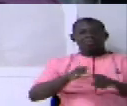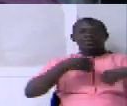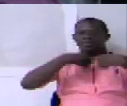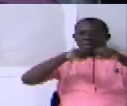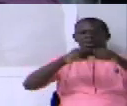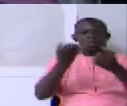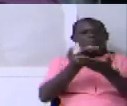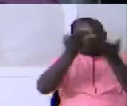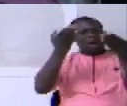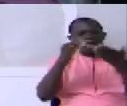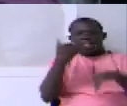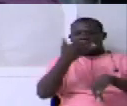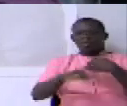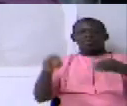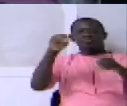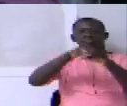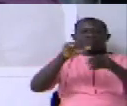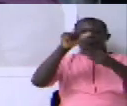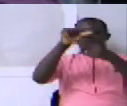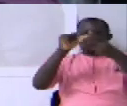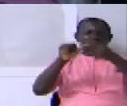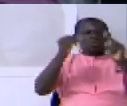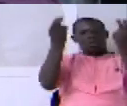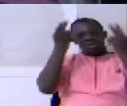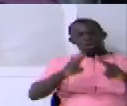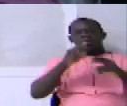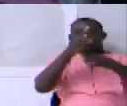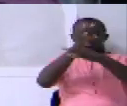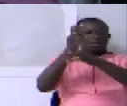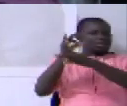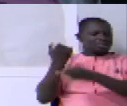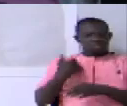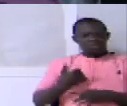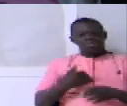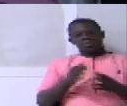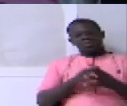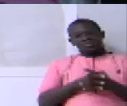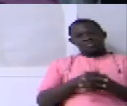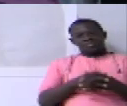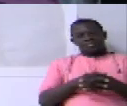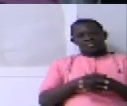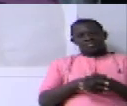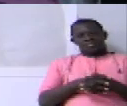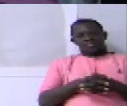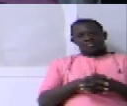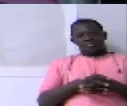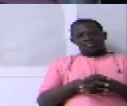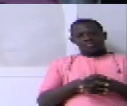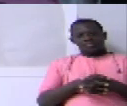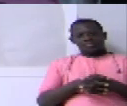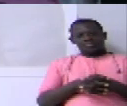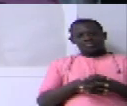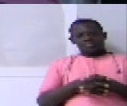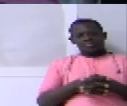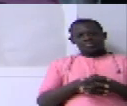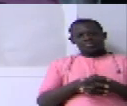woto alibukawo dundi alla karandiro kono ni lafta karandiro la me ya lonko anin tonya anin tilimutata